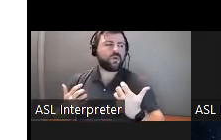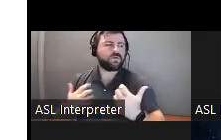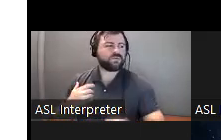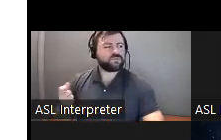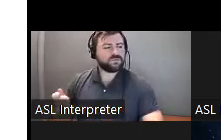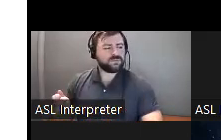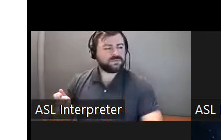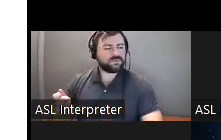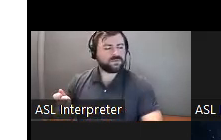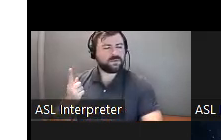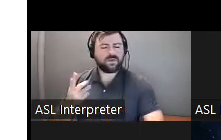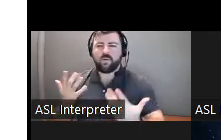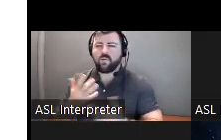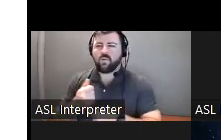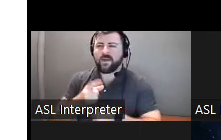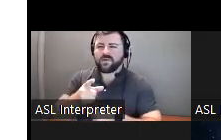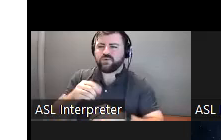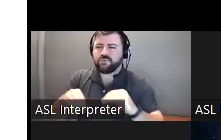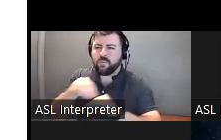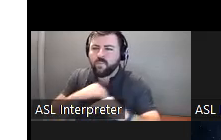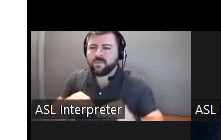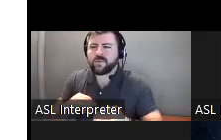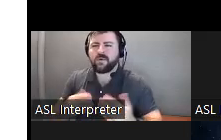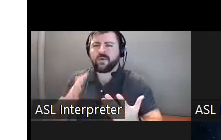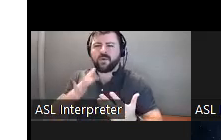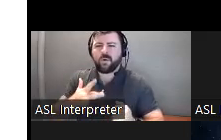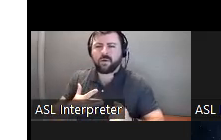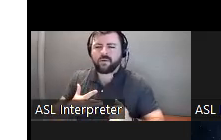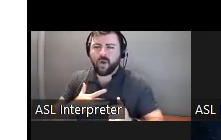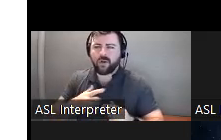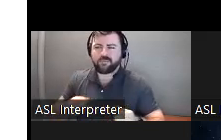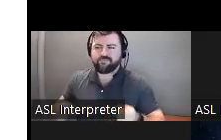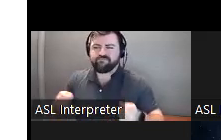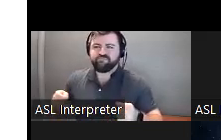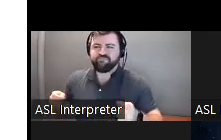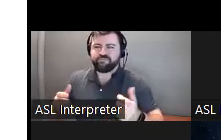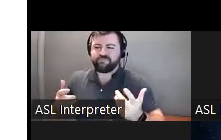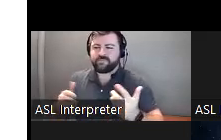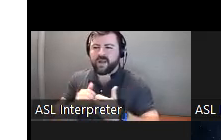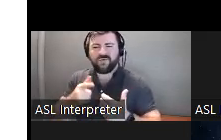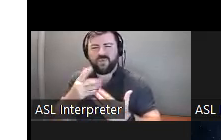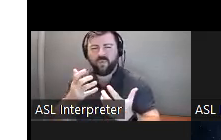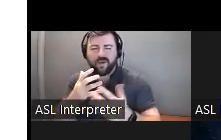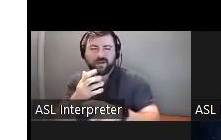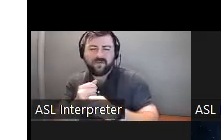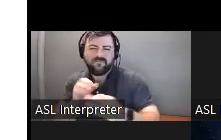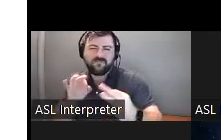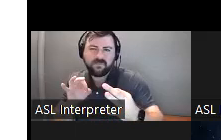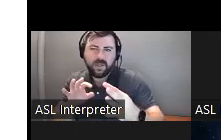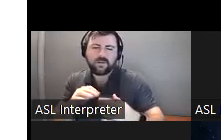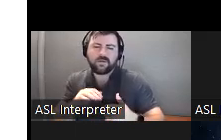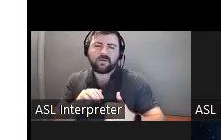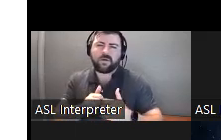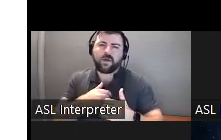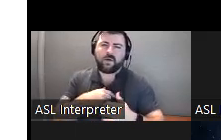understand what makes you move, what are your heartstrings, how do you want to give feedback and receive